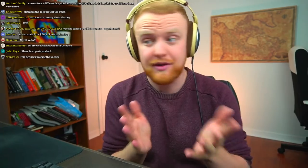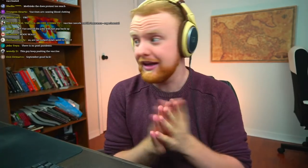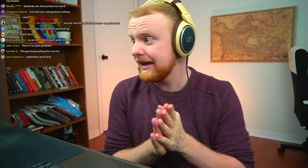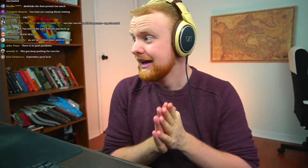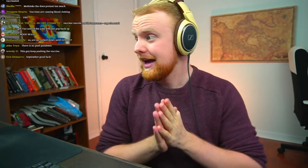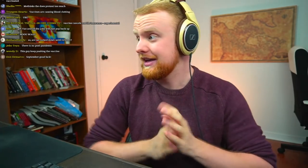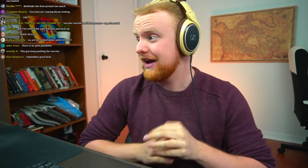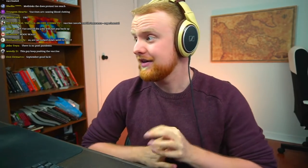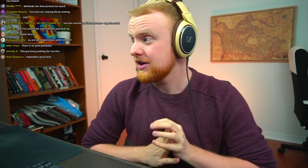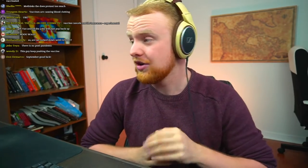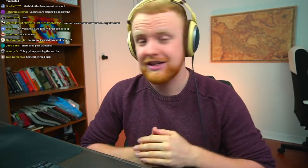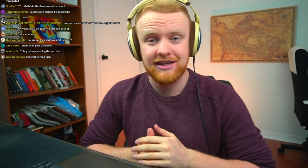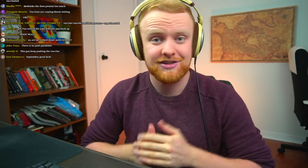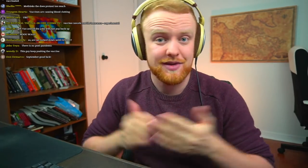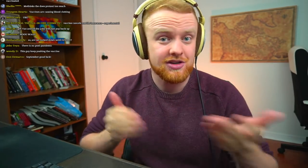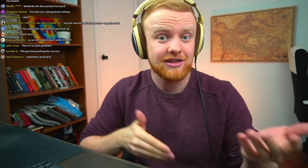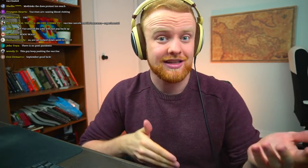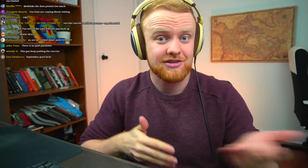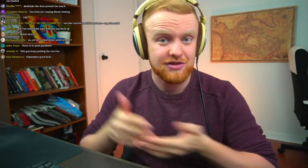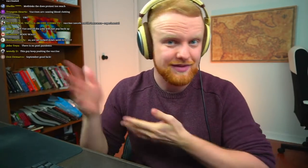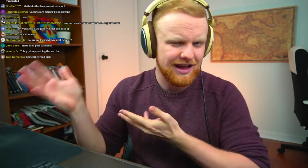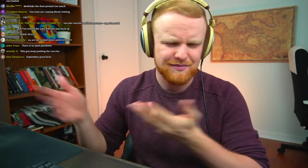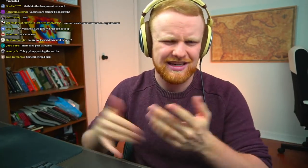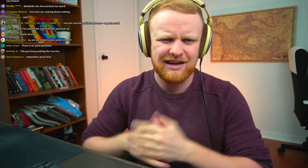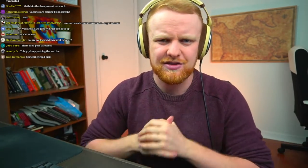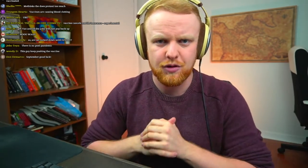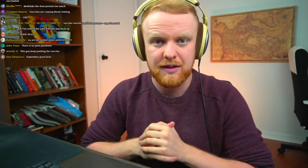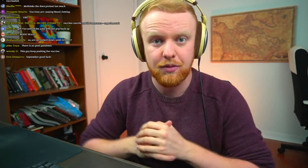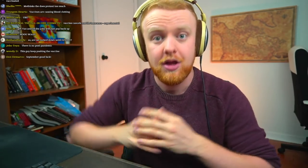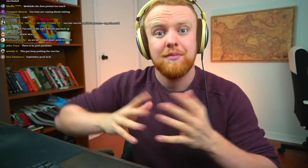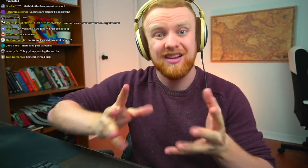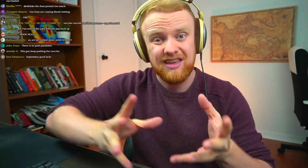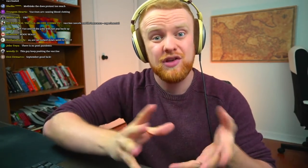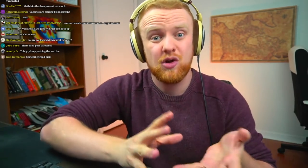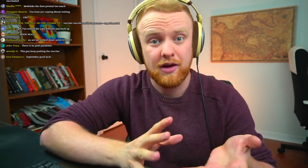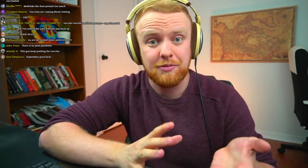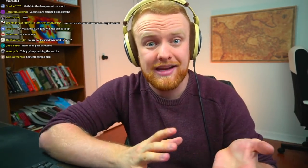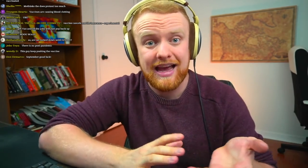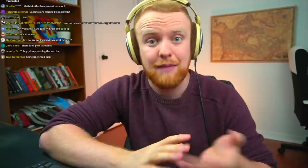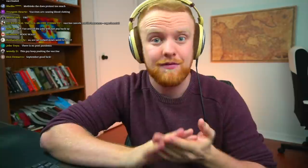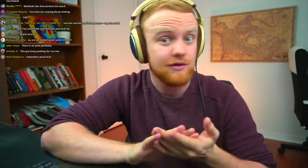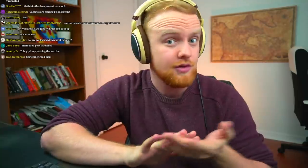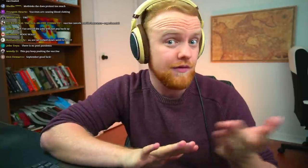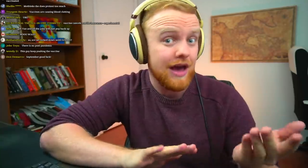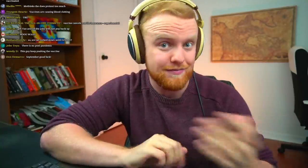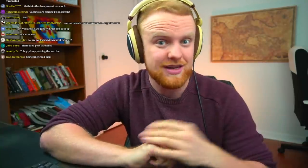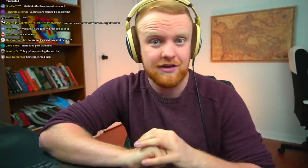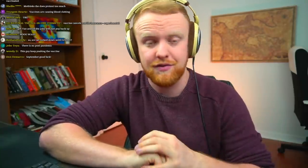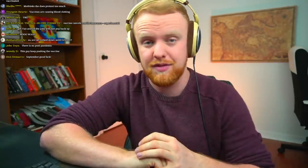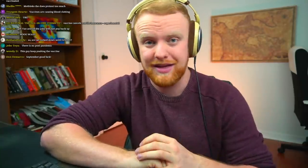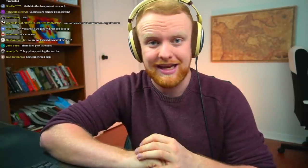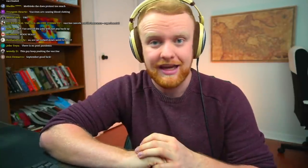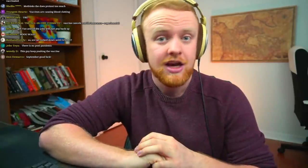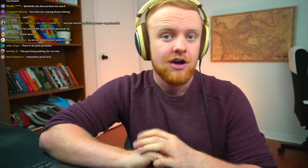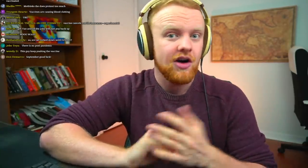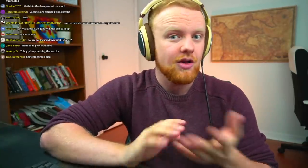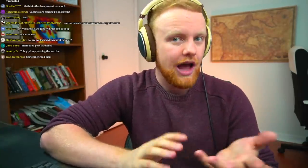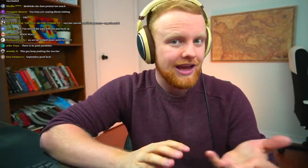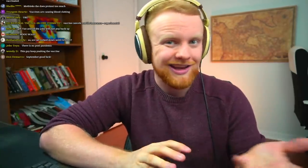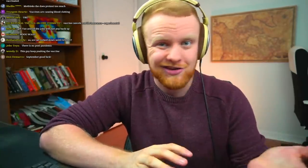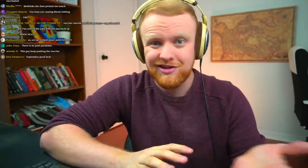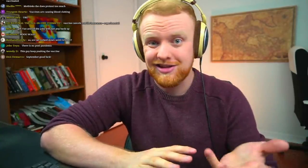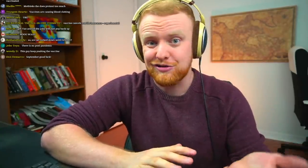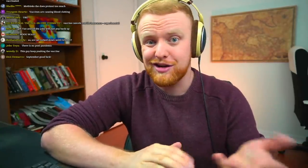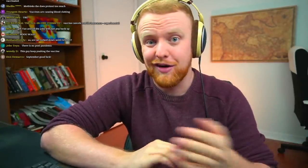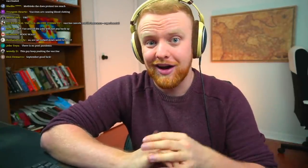just tuning in and you haven't already done so, make sure to like the stream. It helps it get out to more people. But I'll give you a quick recap if you haven't been here from the beginning. Well,